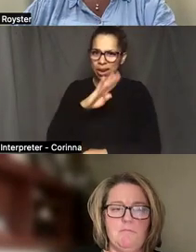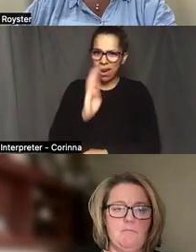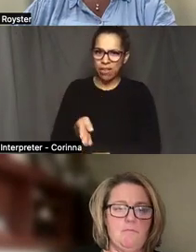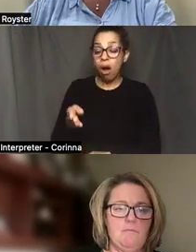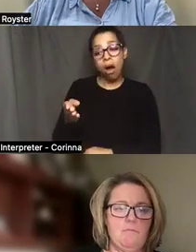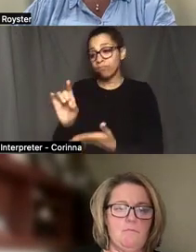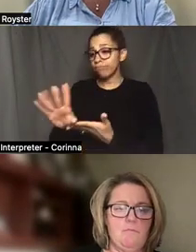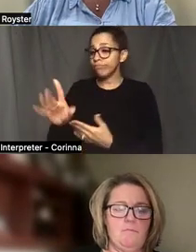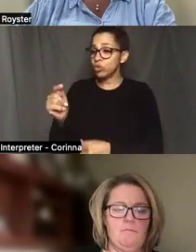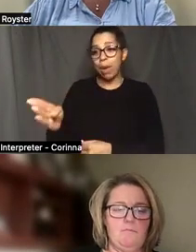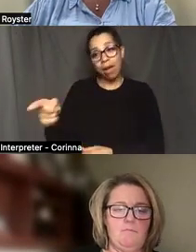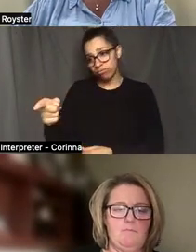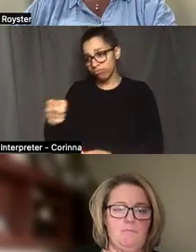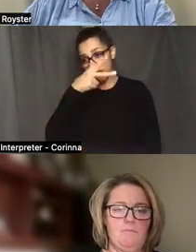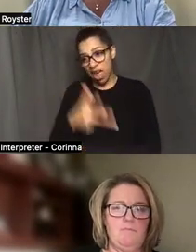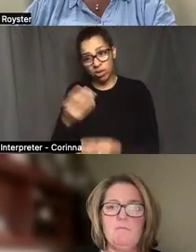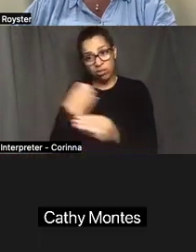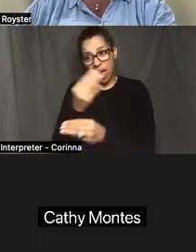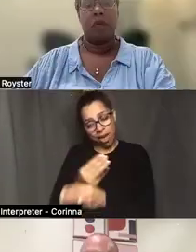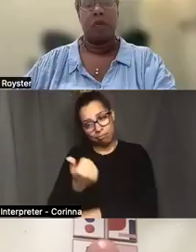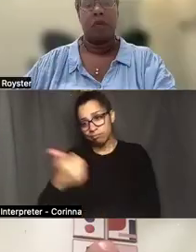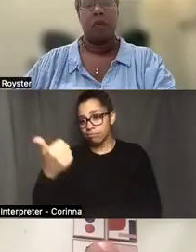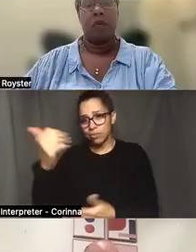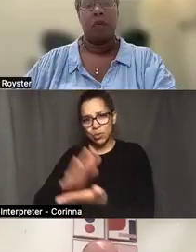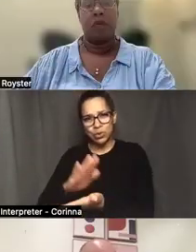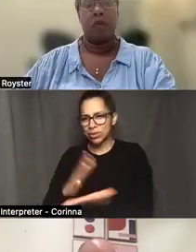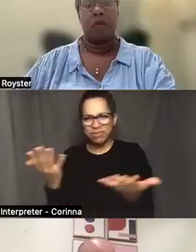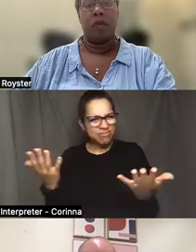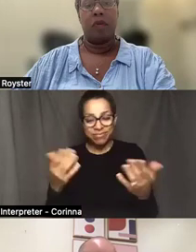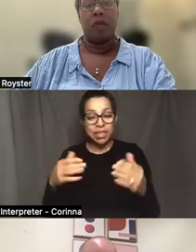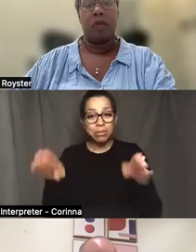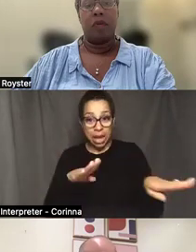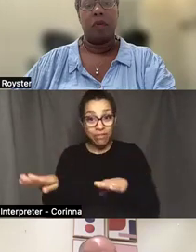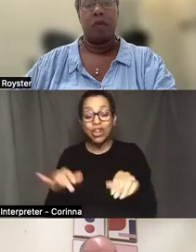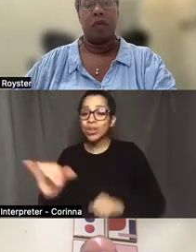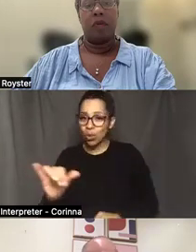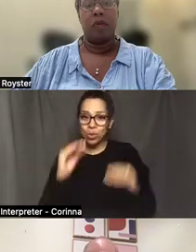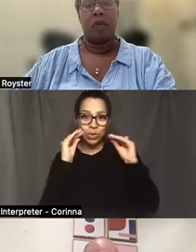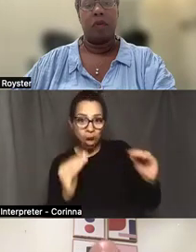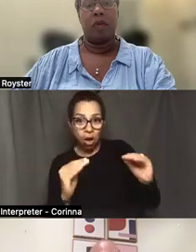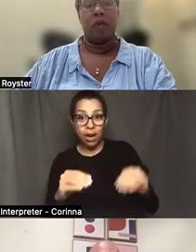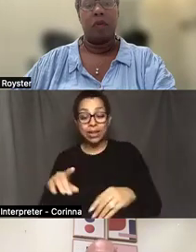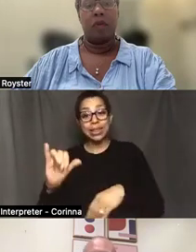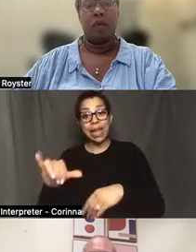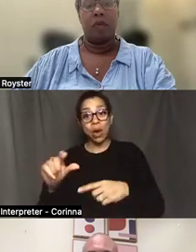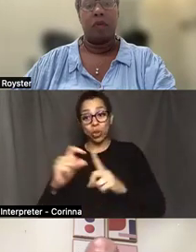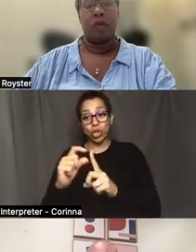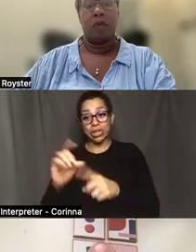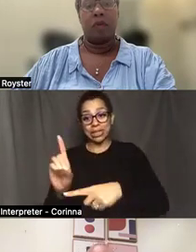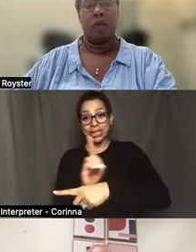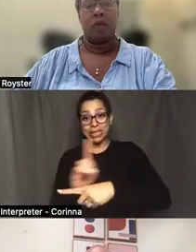leave school. Behavior is also taught, right? Discipline actually comes from the word to teach.